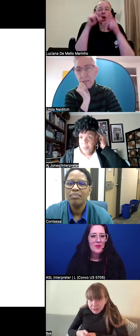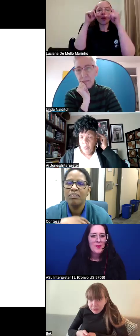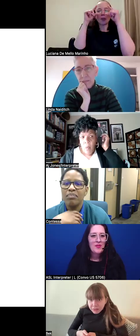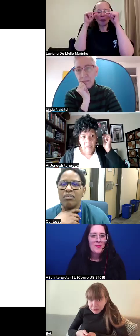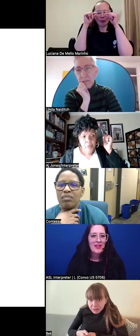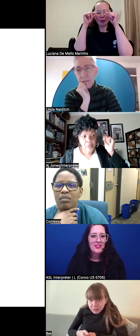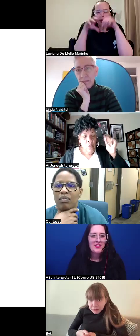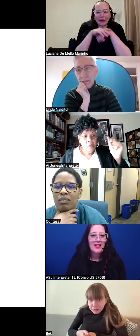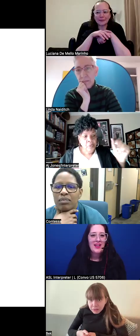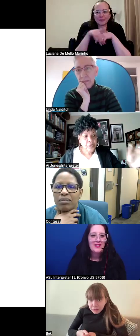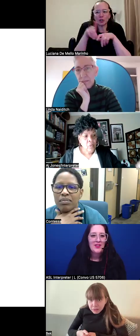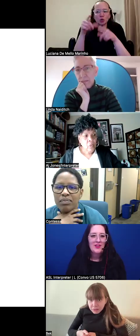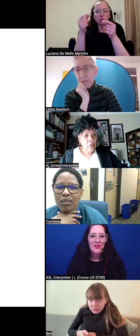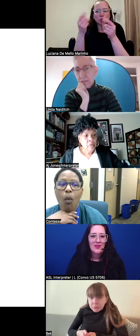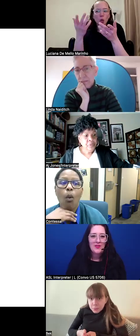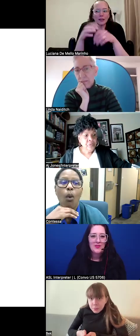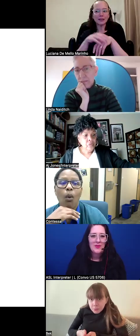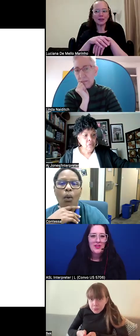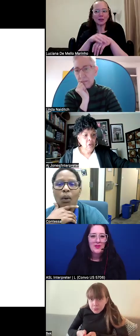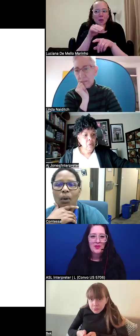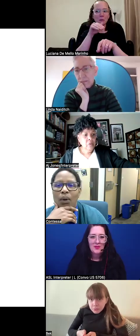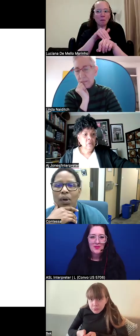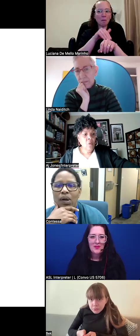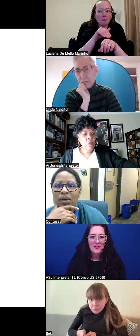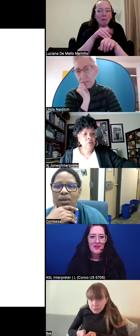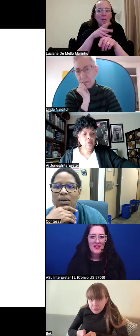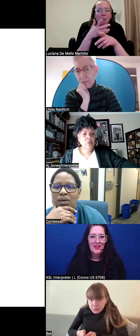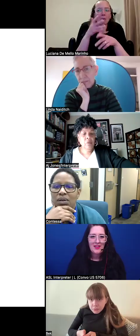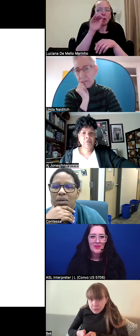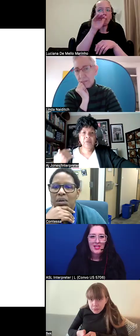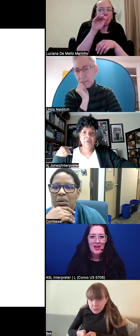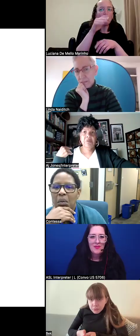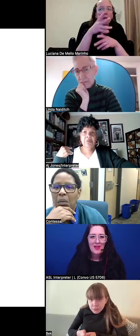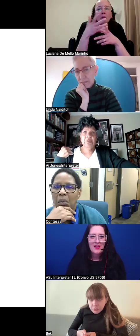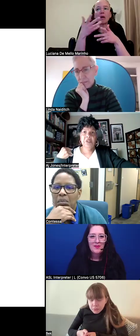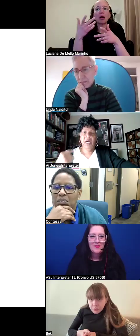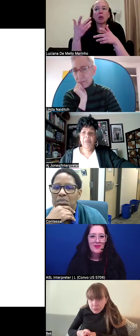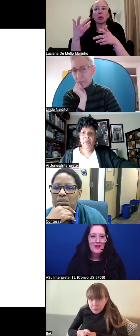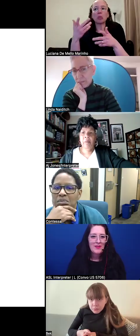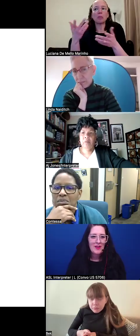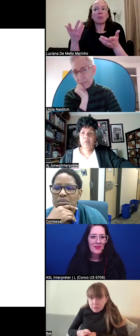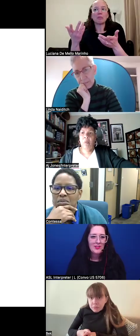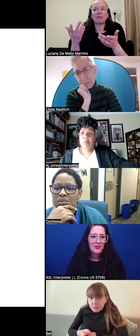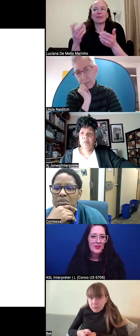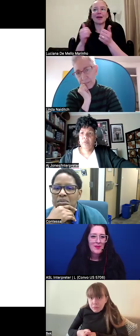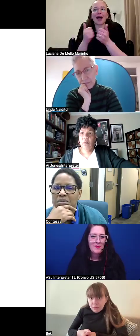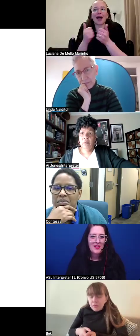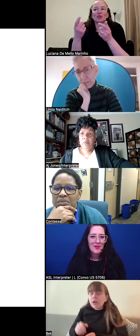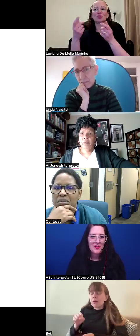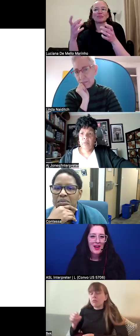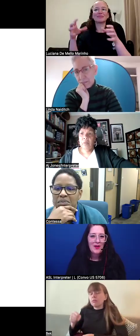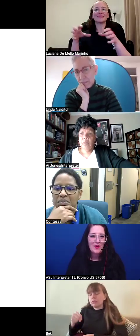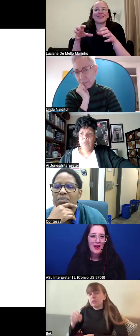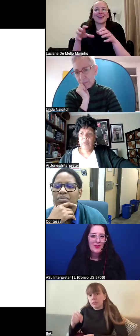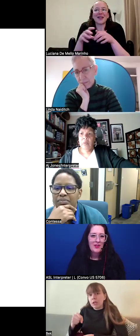yes, remember the patient's eyes are closed. What do? Can you tap them on their shoulder maybe,